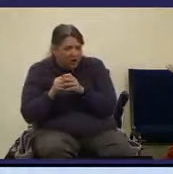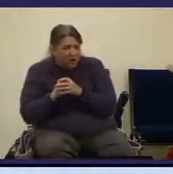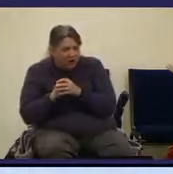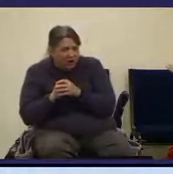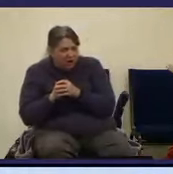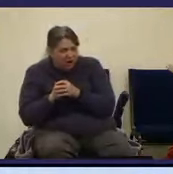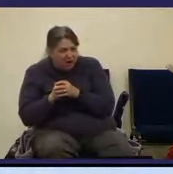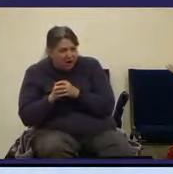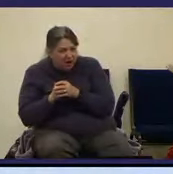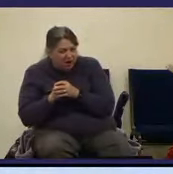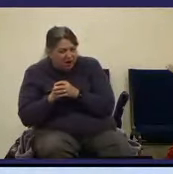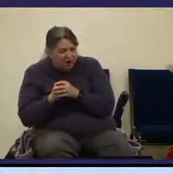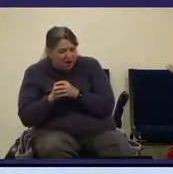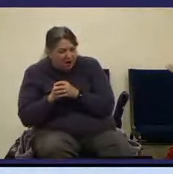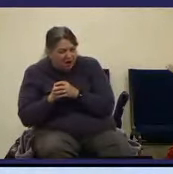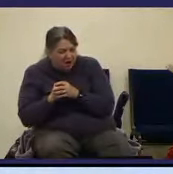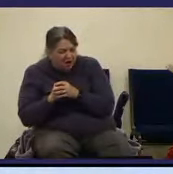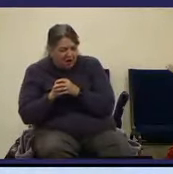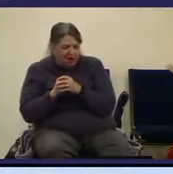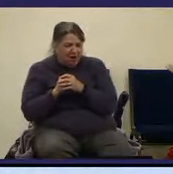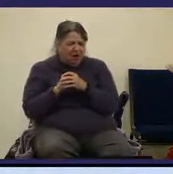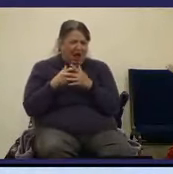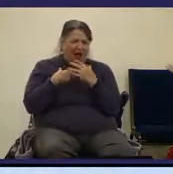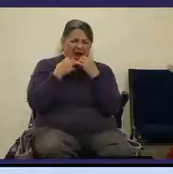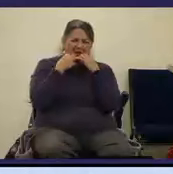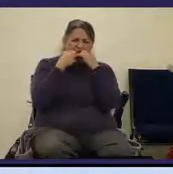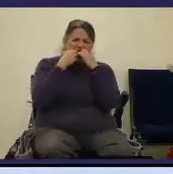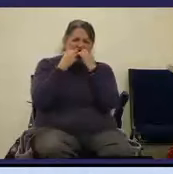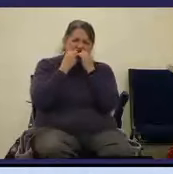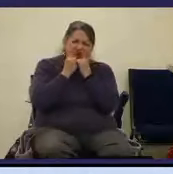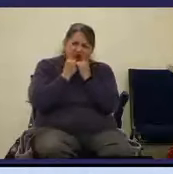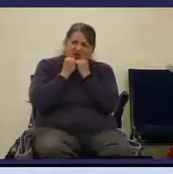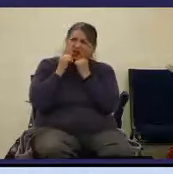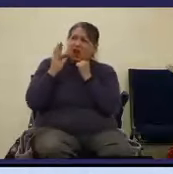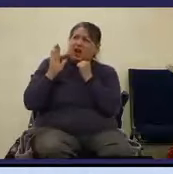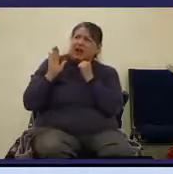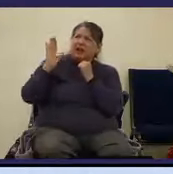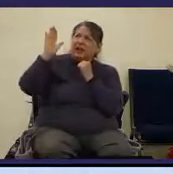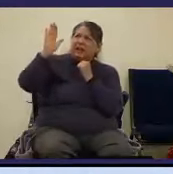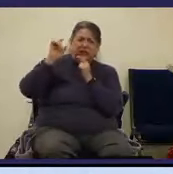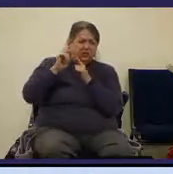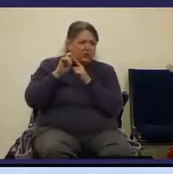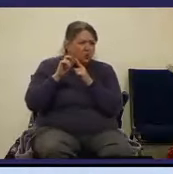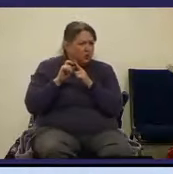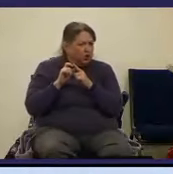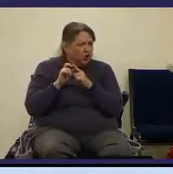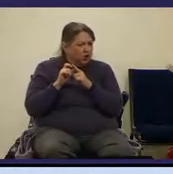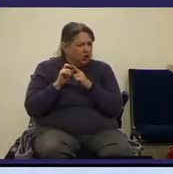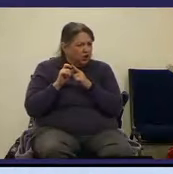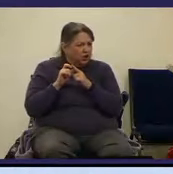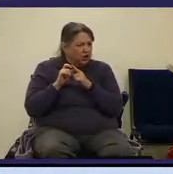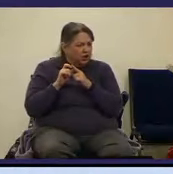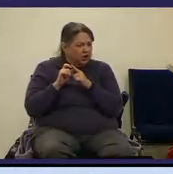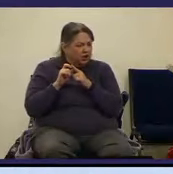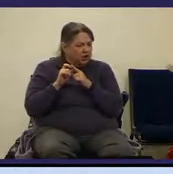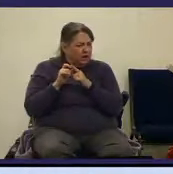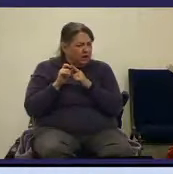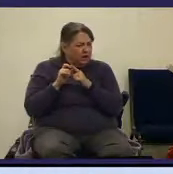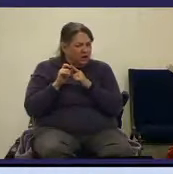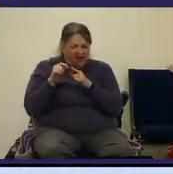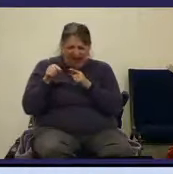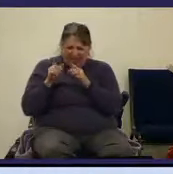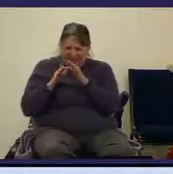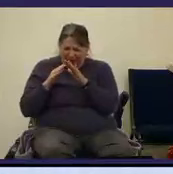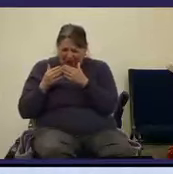children. I've treasured the words of his mouth more than my daily bread. There is joy in knowing